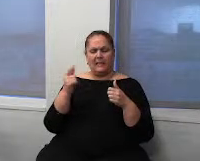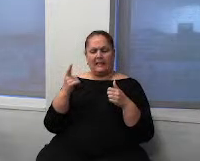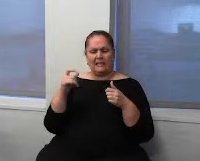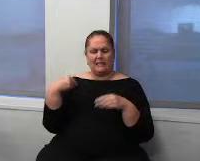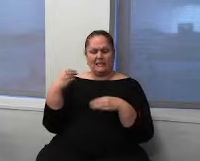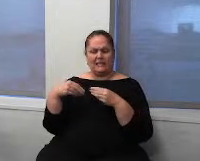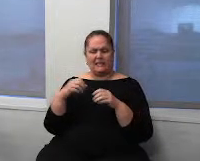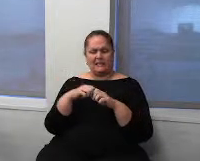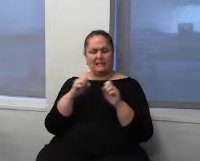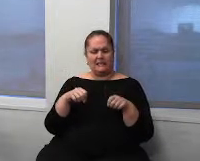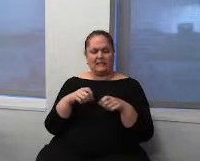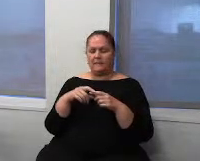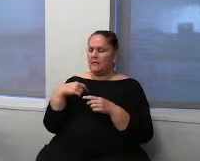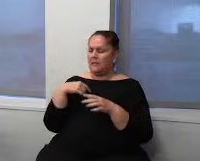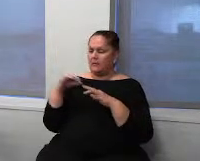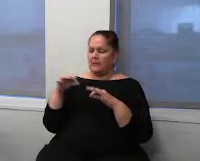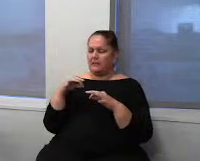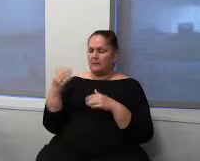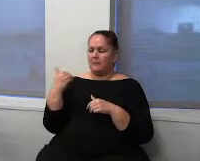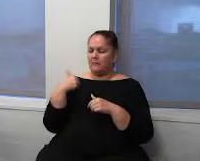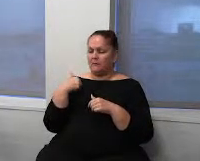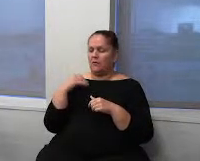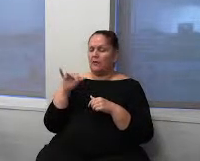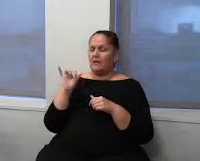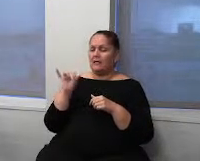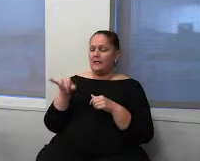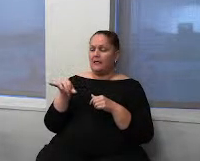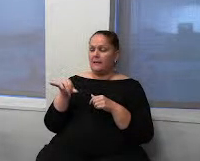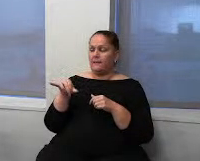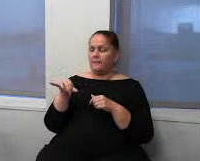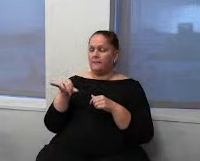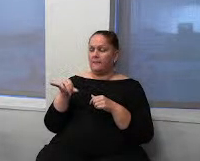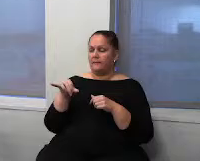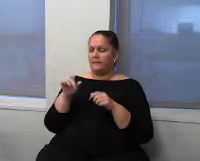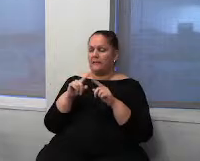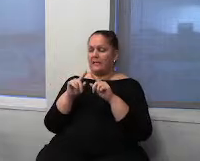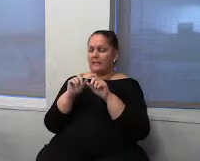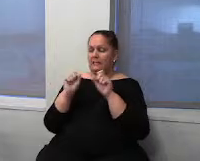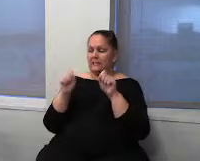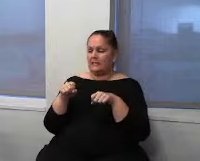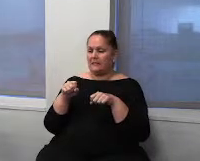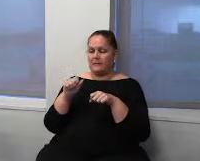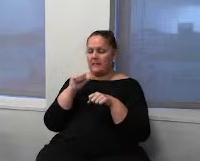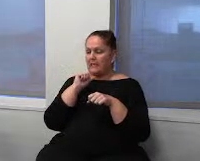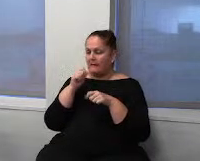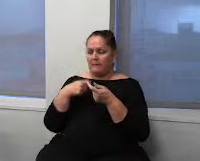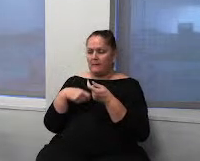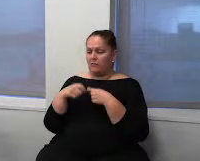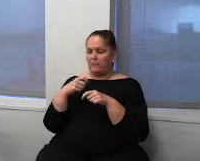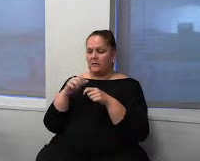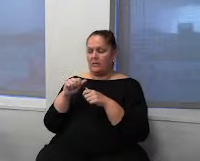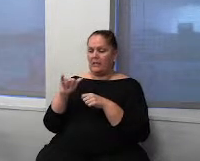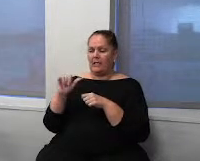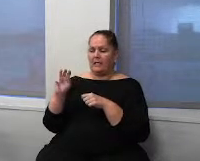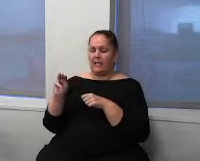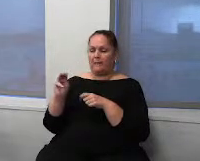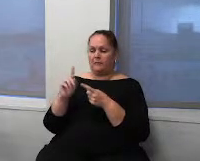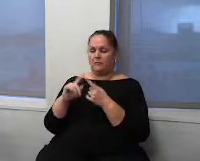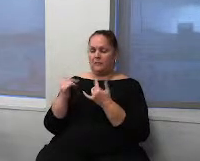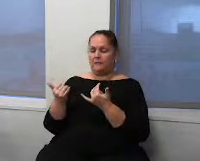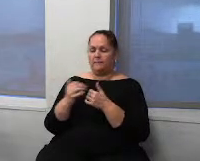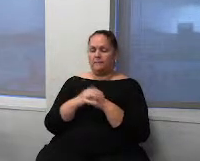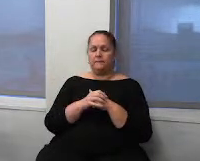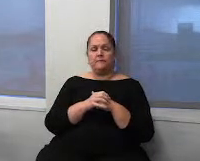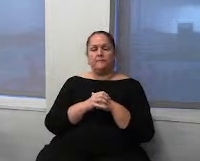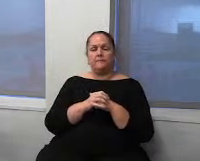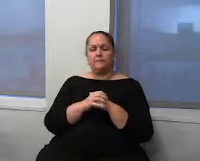help me understand that term? As we talked about earlier, that is the system that has not been replaced by AMI